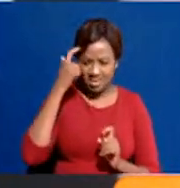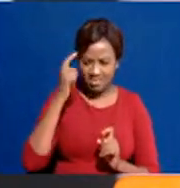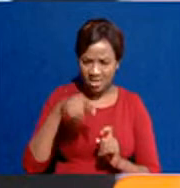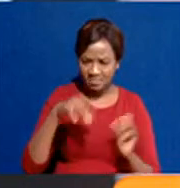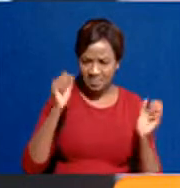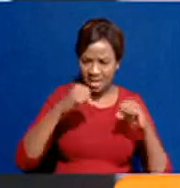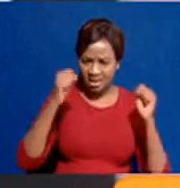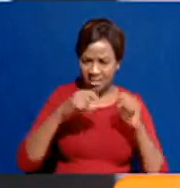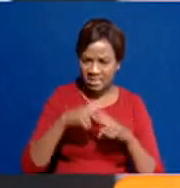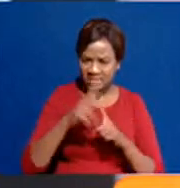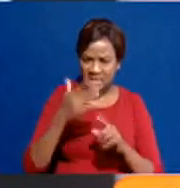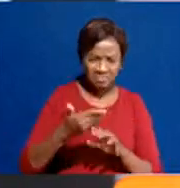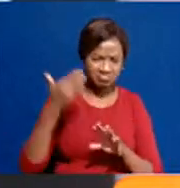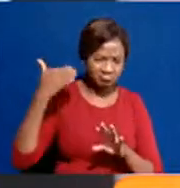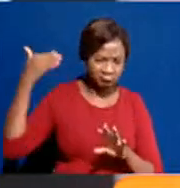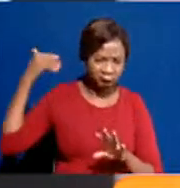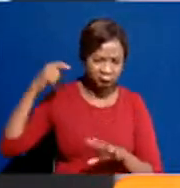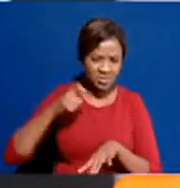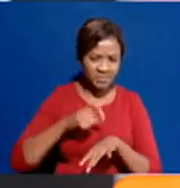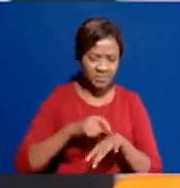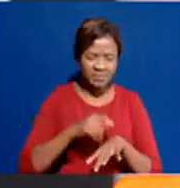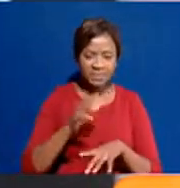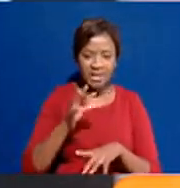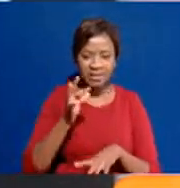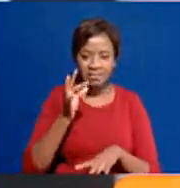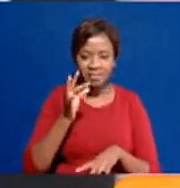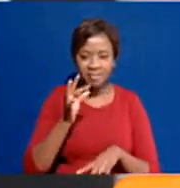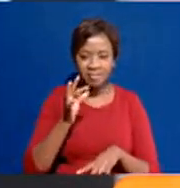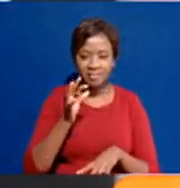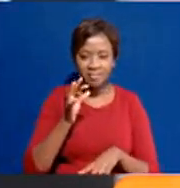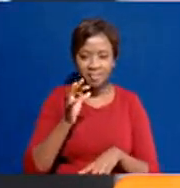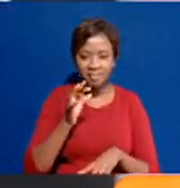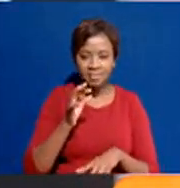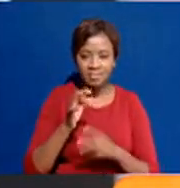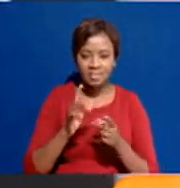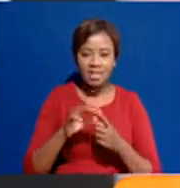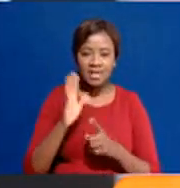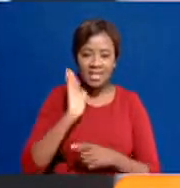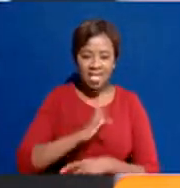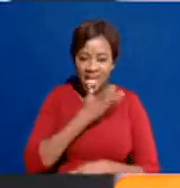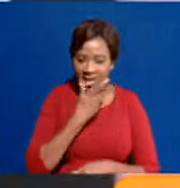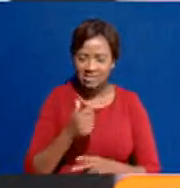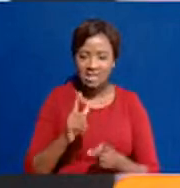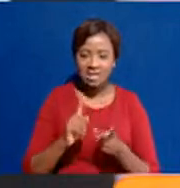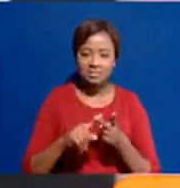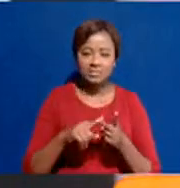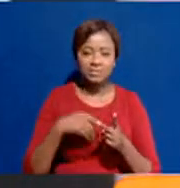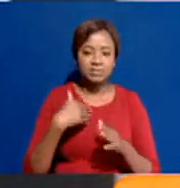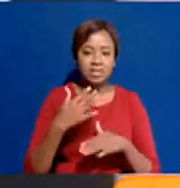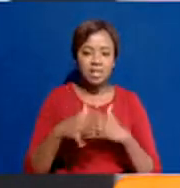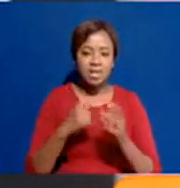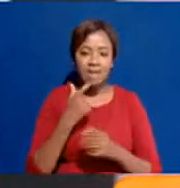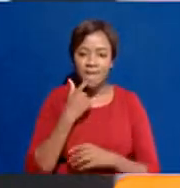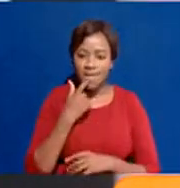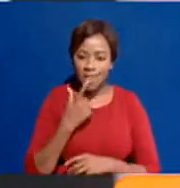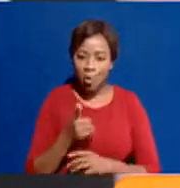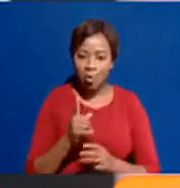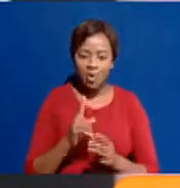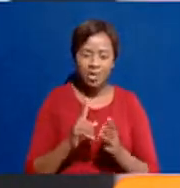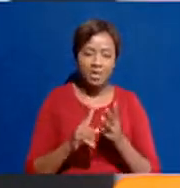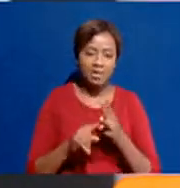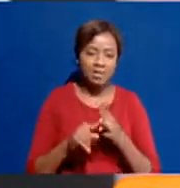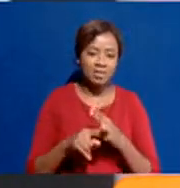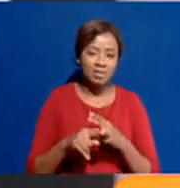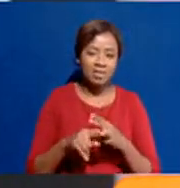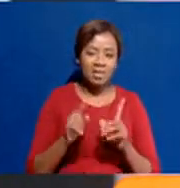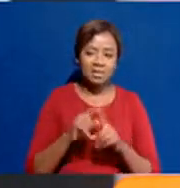President Jomo Kenyatta with Jaramogi. And then we even came all the way down to Moi and Jaramogi after the 1982 coup. I even remember they